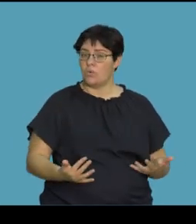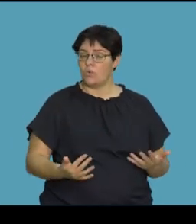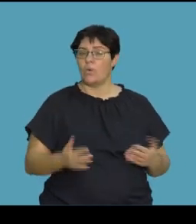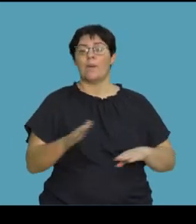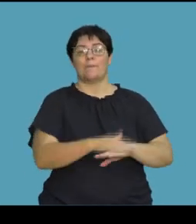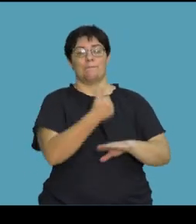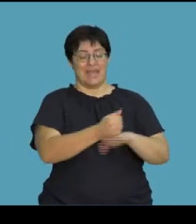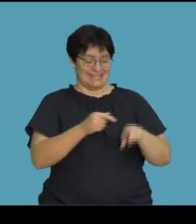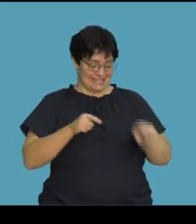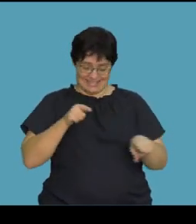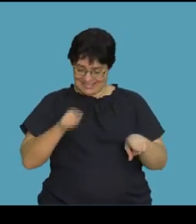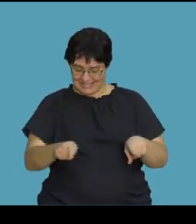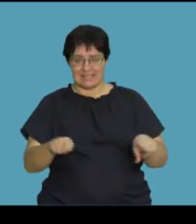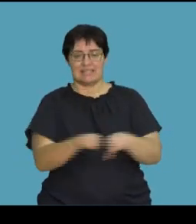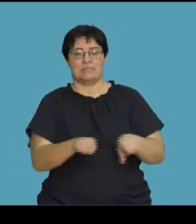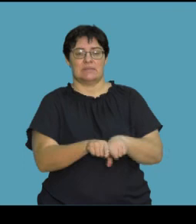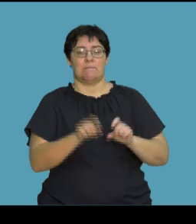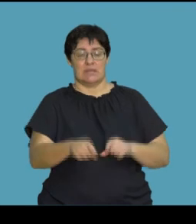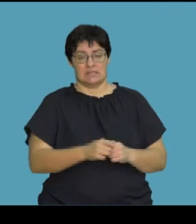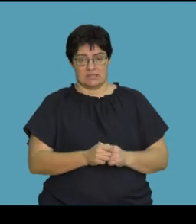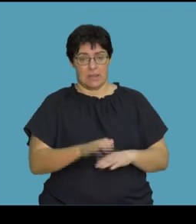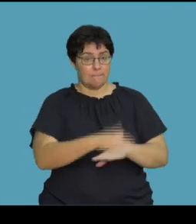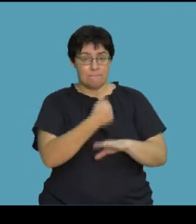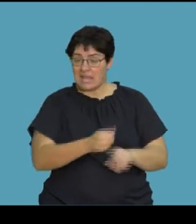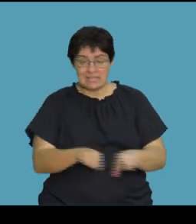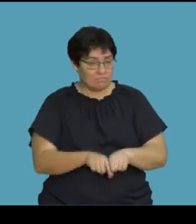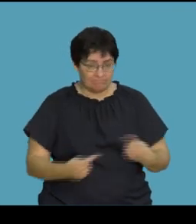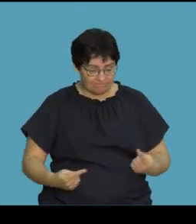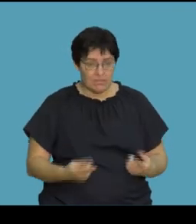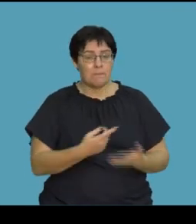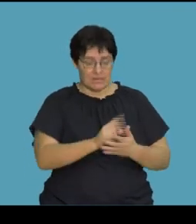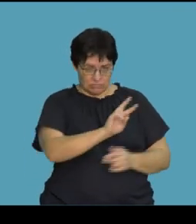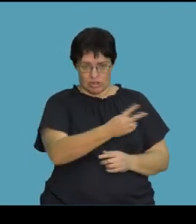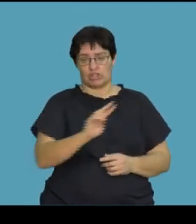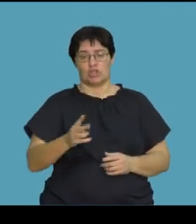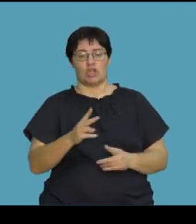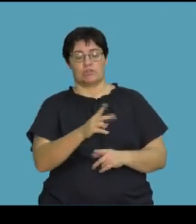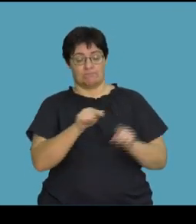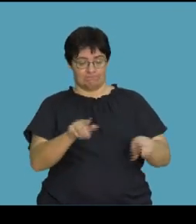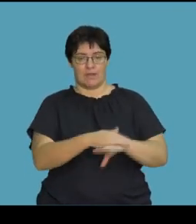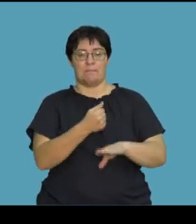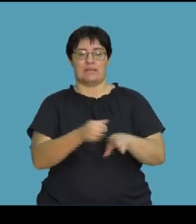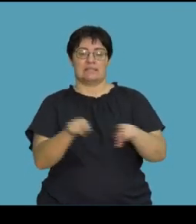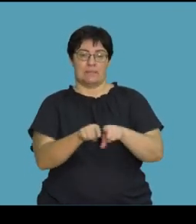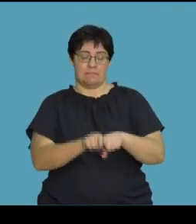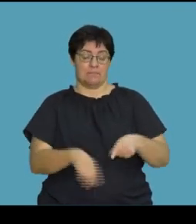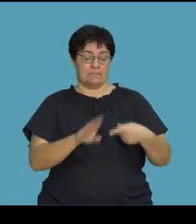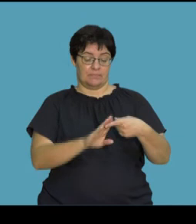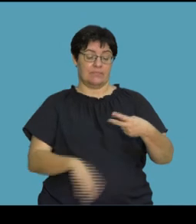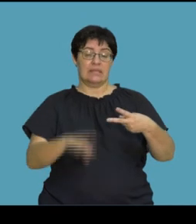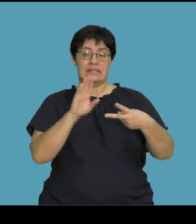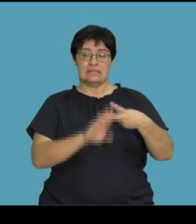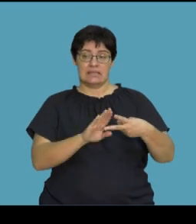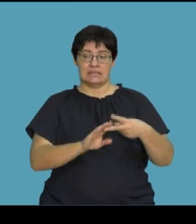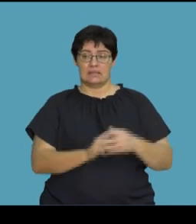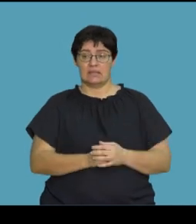that, the bases must be the same. If they are not, then make sure that you convert them. The other thing